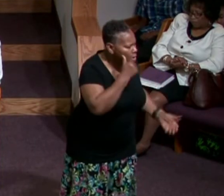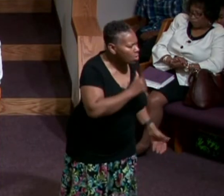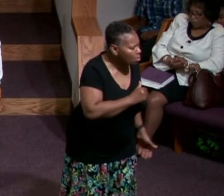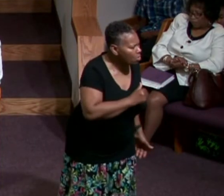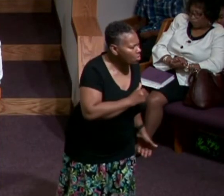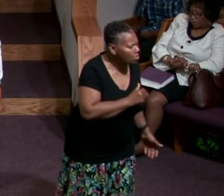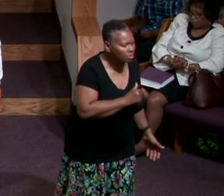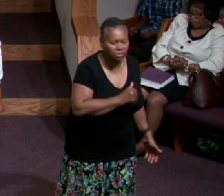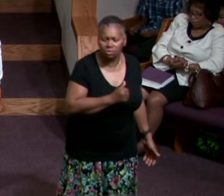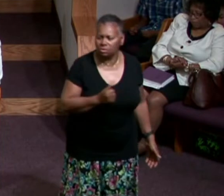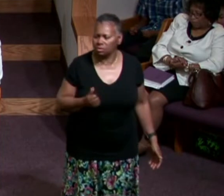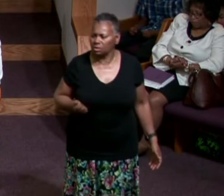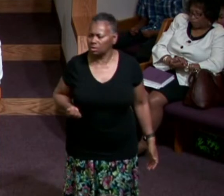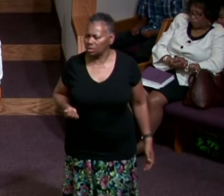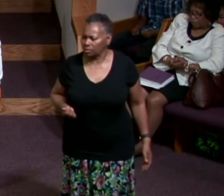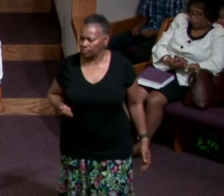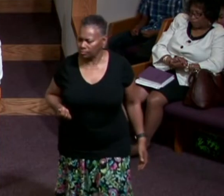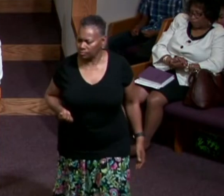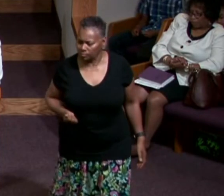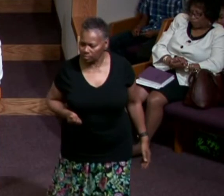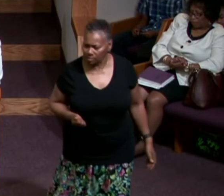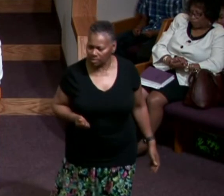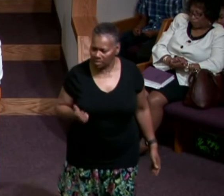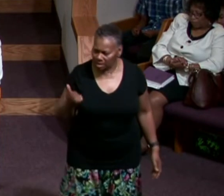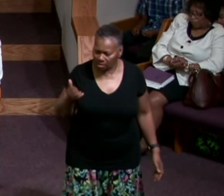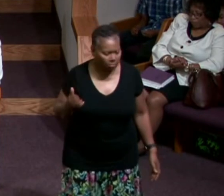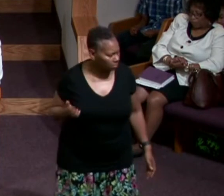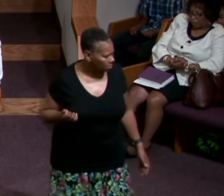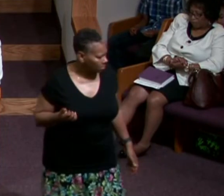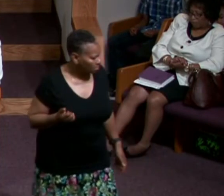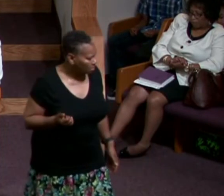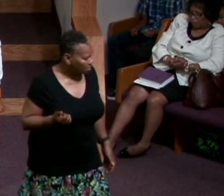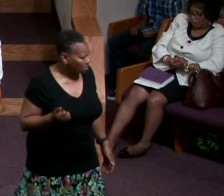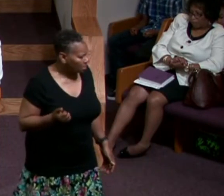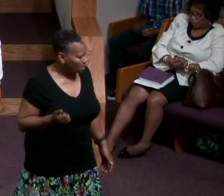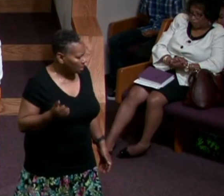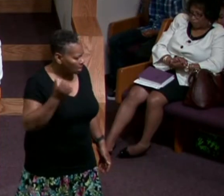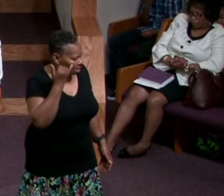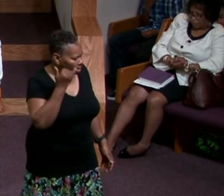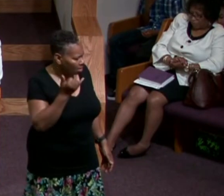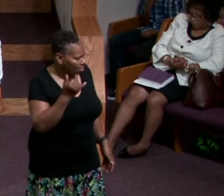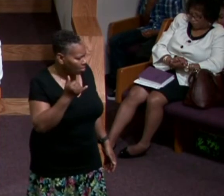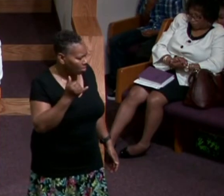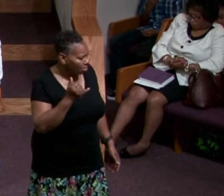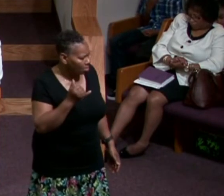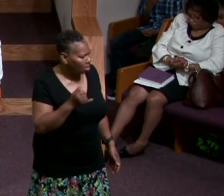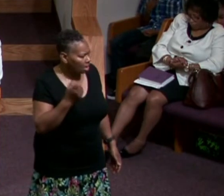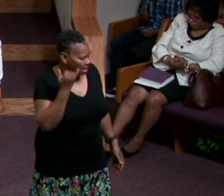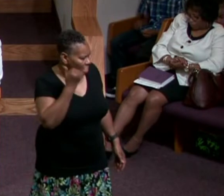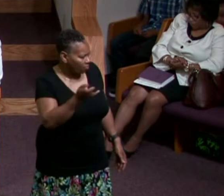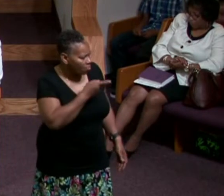Now, let me say this. If you're single and you're ready to mingle and you got children, you have to be careful.